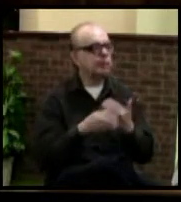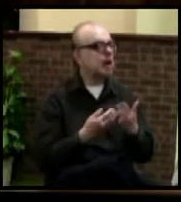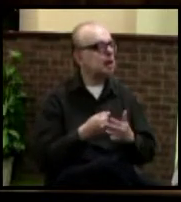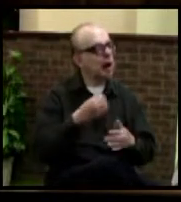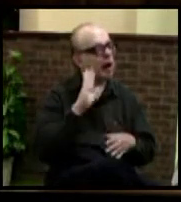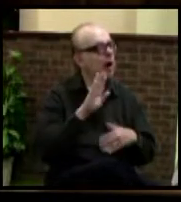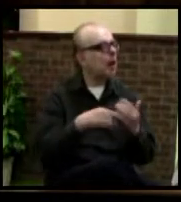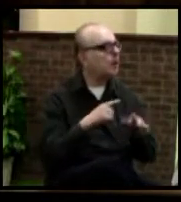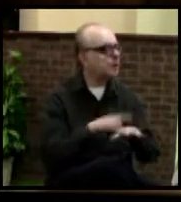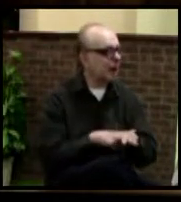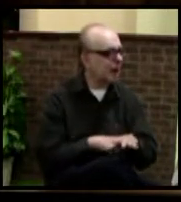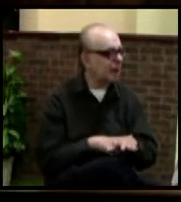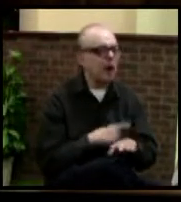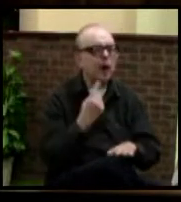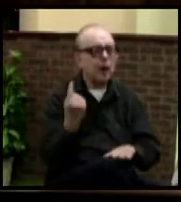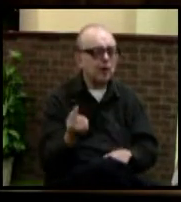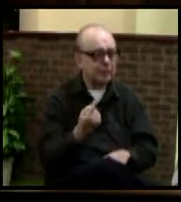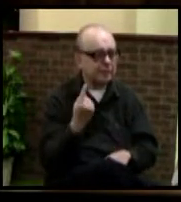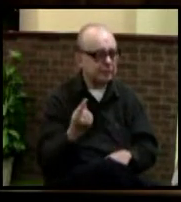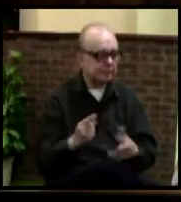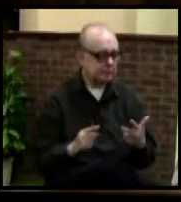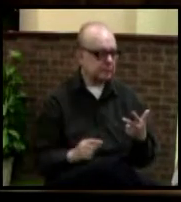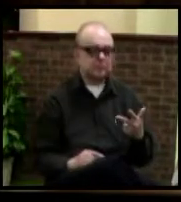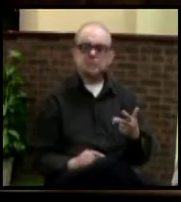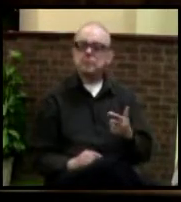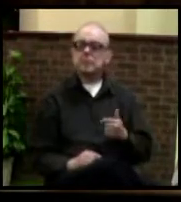rejoice. Amen. Always.